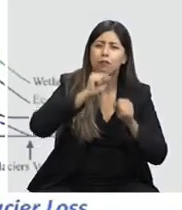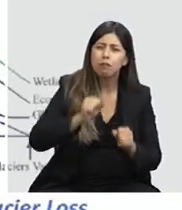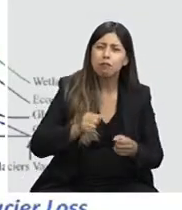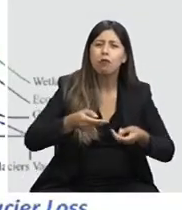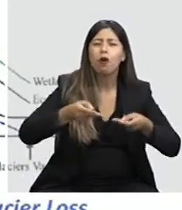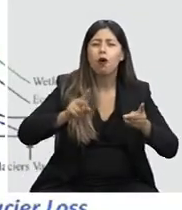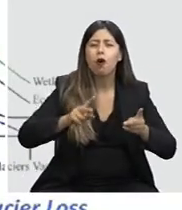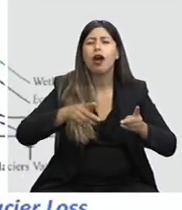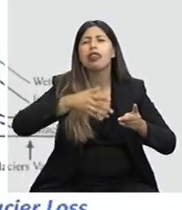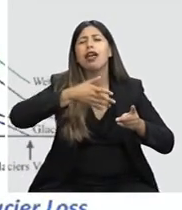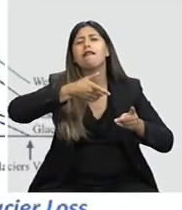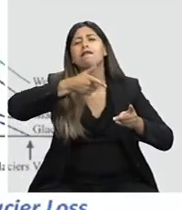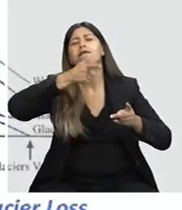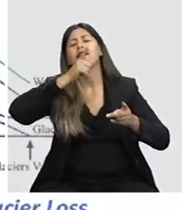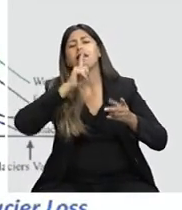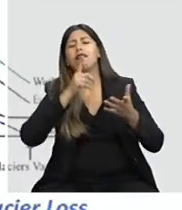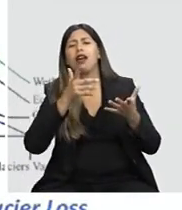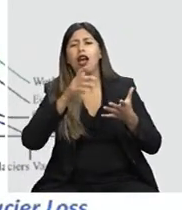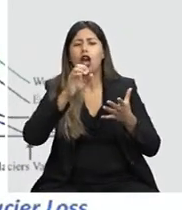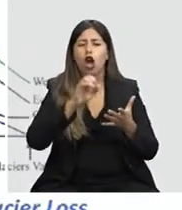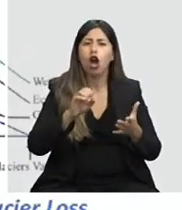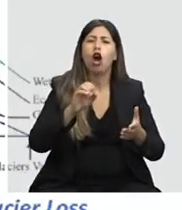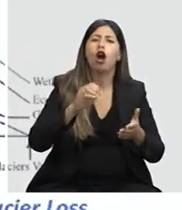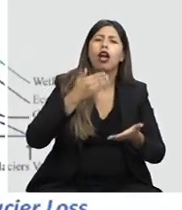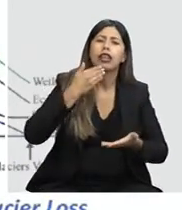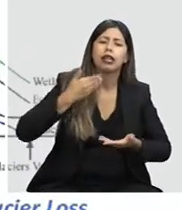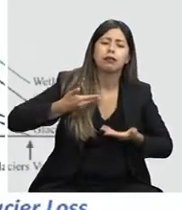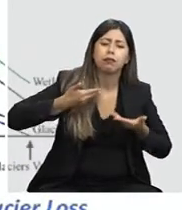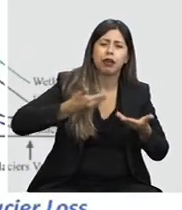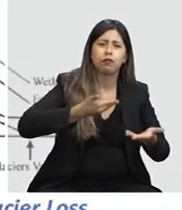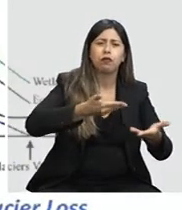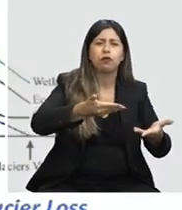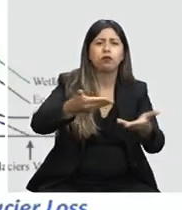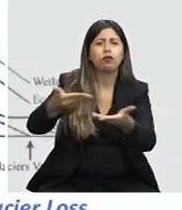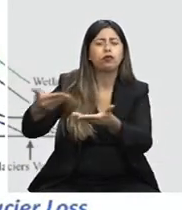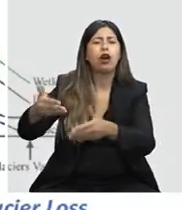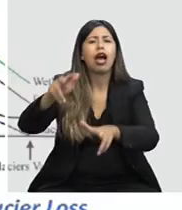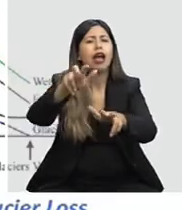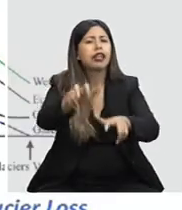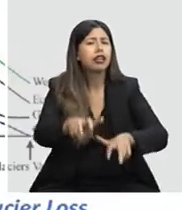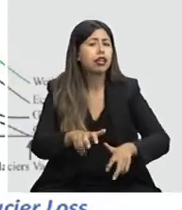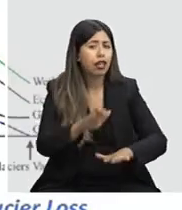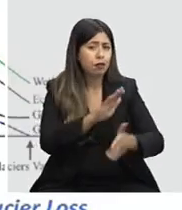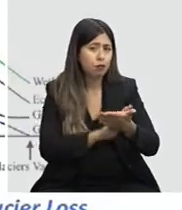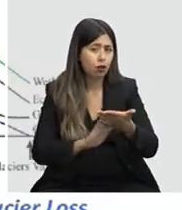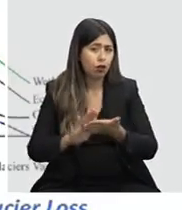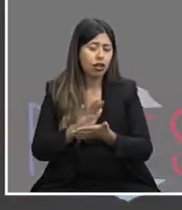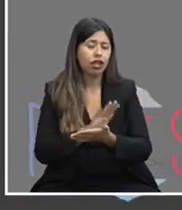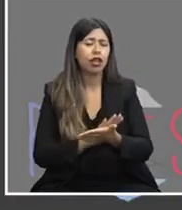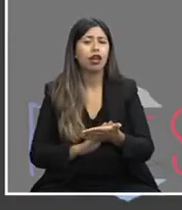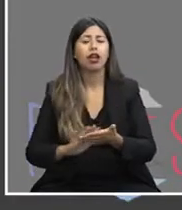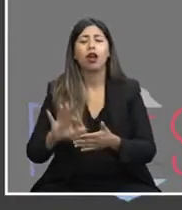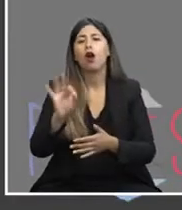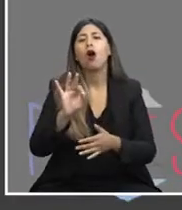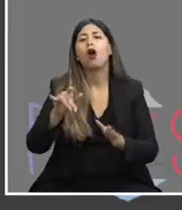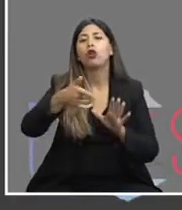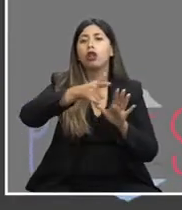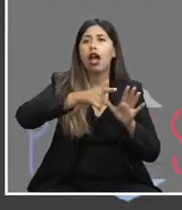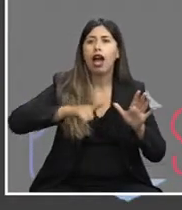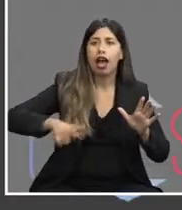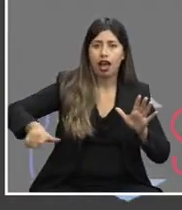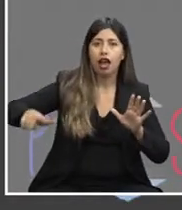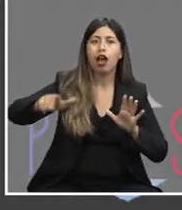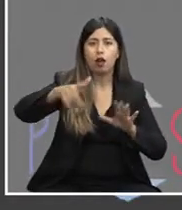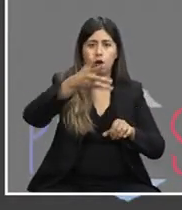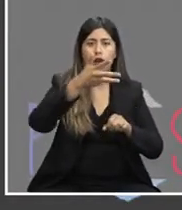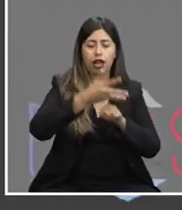farmlands? Or how good is it for perhaps the fjord ecosystems and the lakes that sit around glaciers? And I'm going to go to these